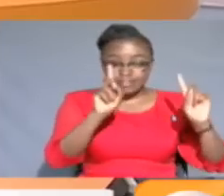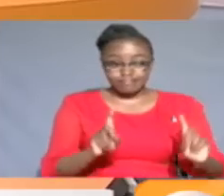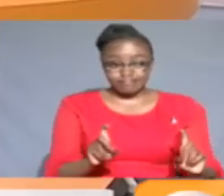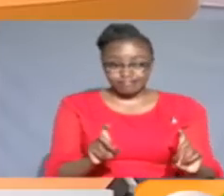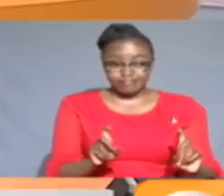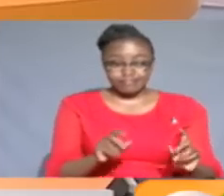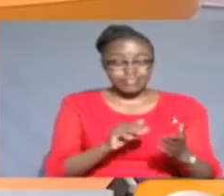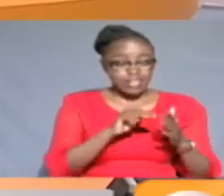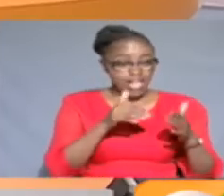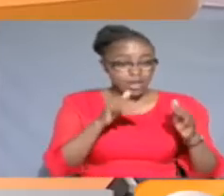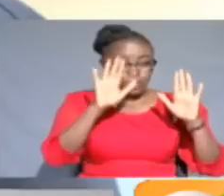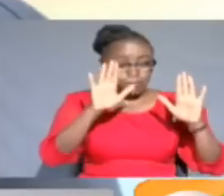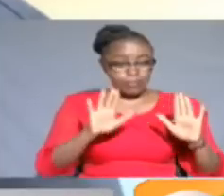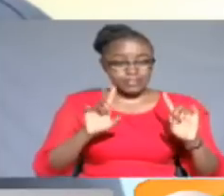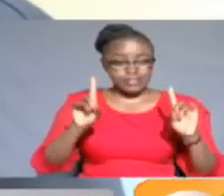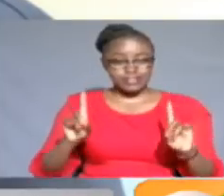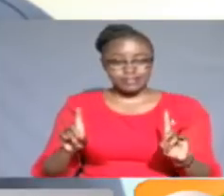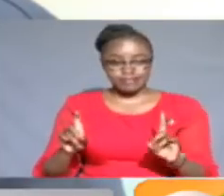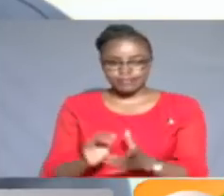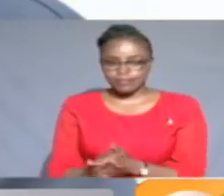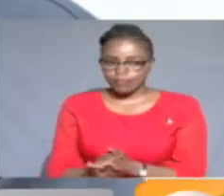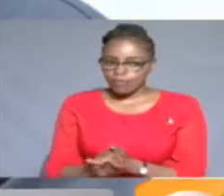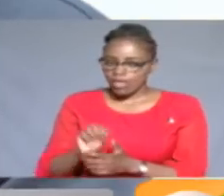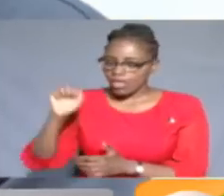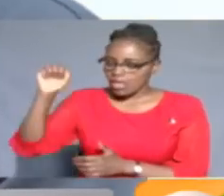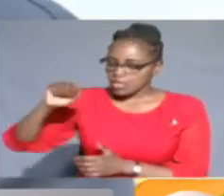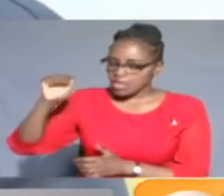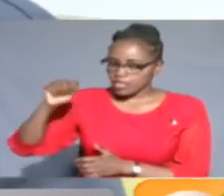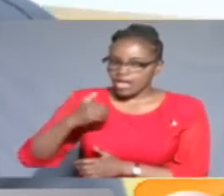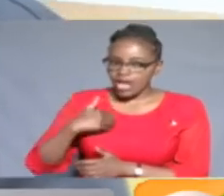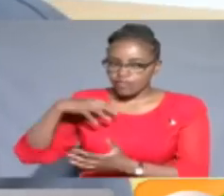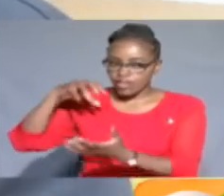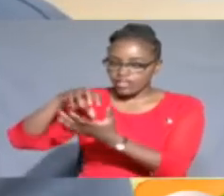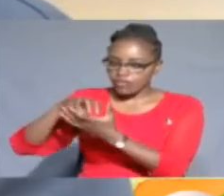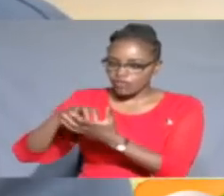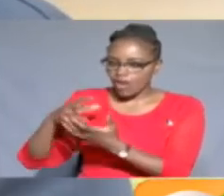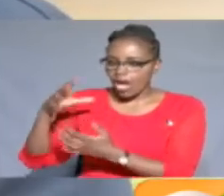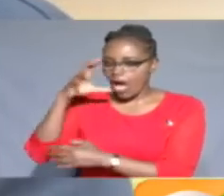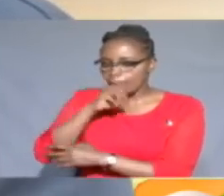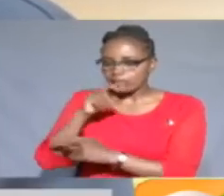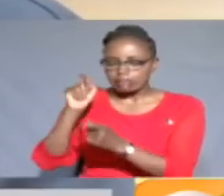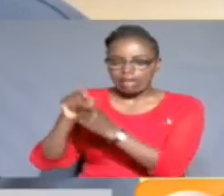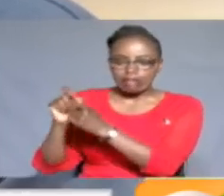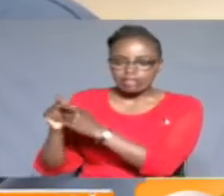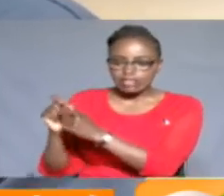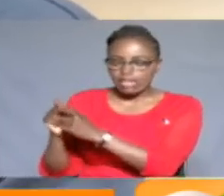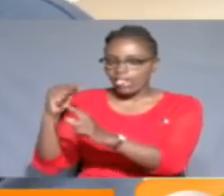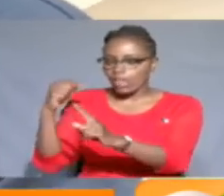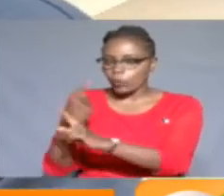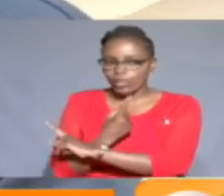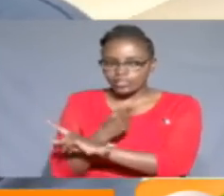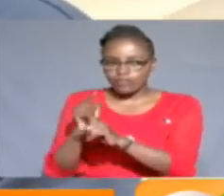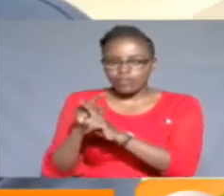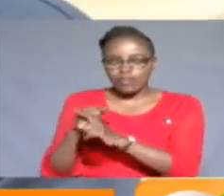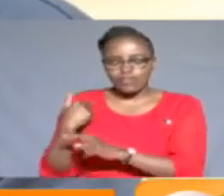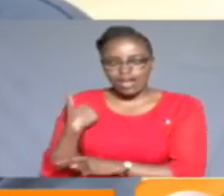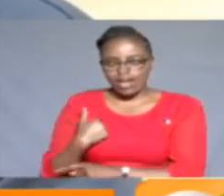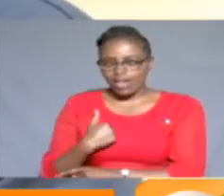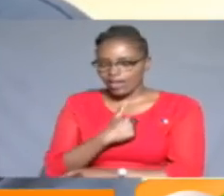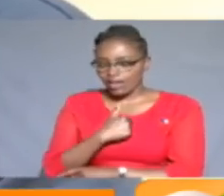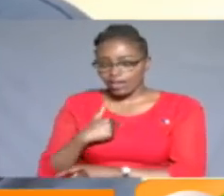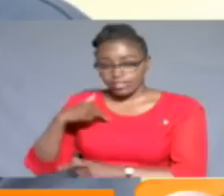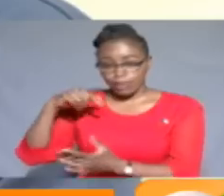how important is it? Yes, there have been cases of misdiagnosis, which is a terribly regrettable